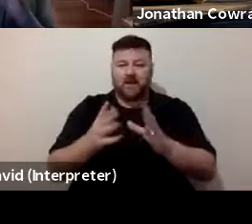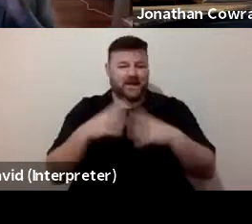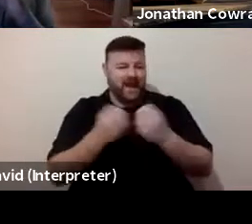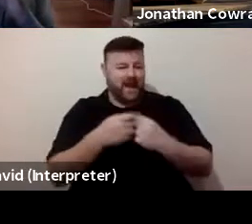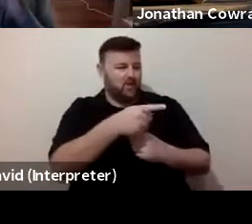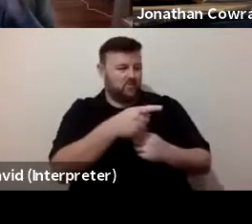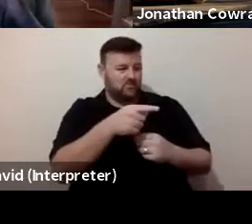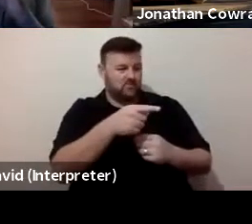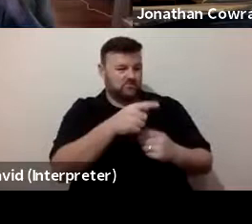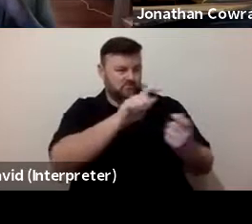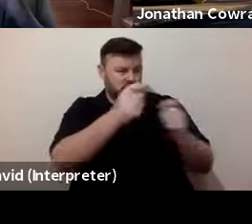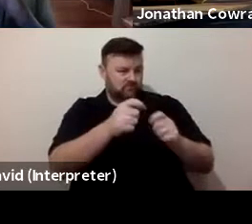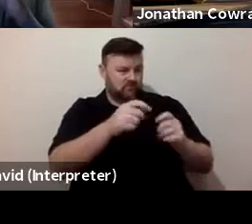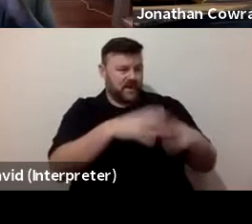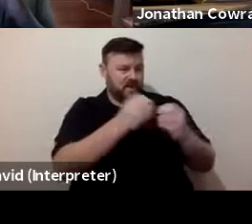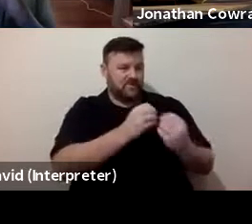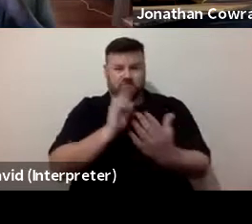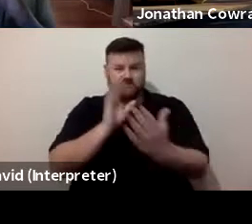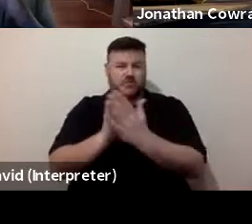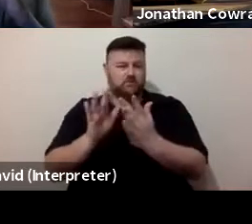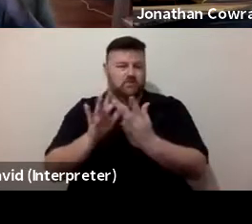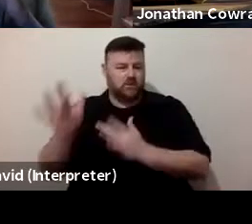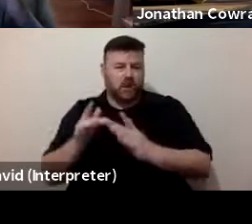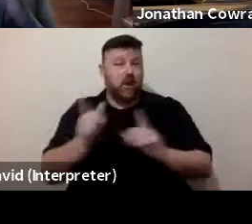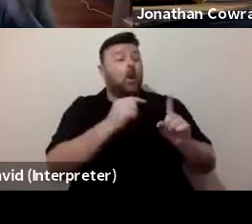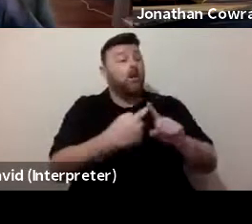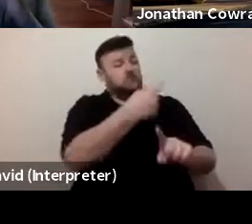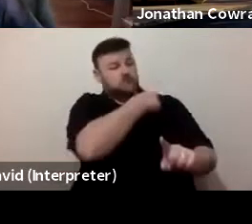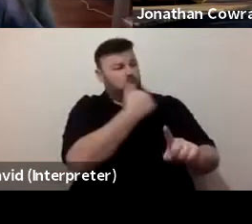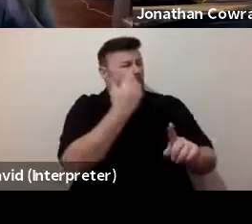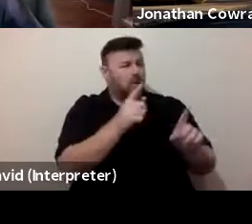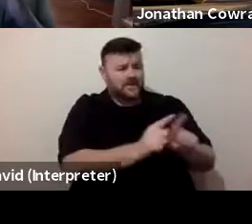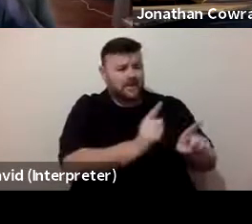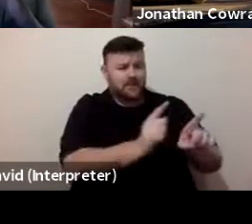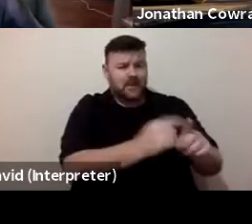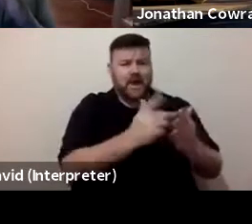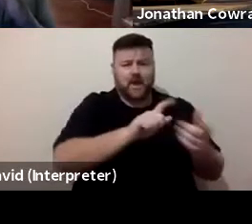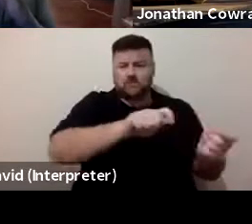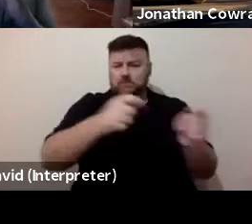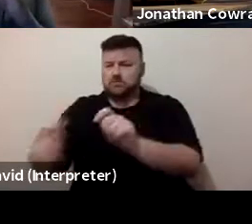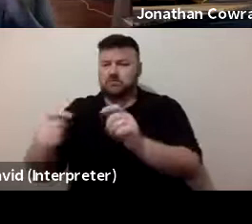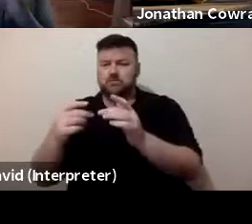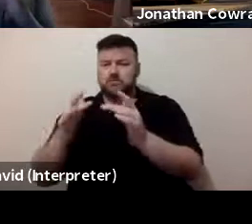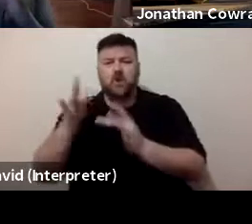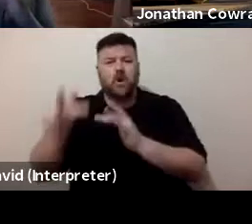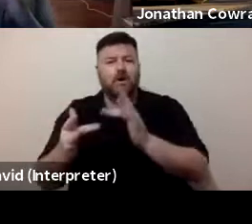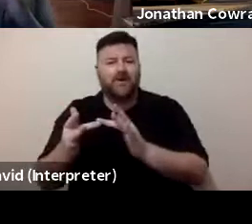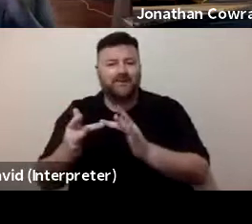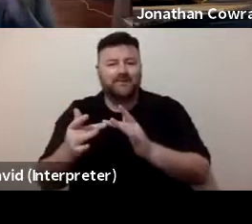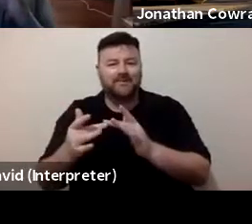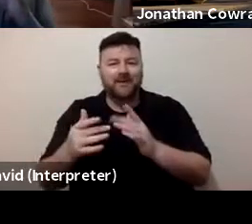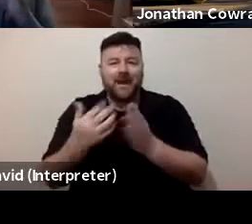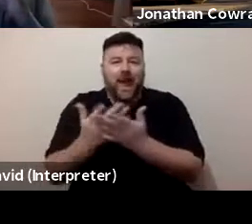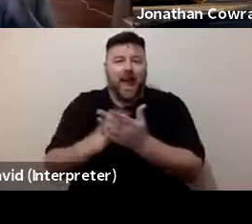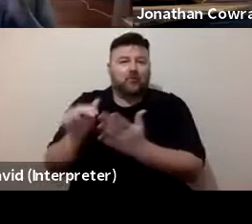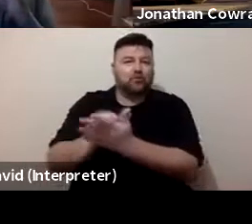online? You know, how do I do what I've always done, but add a bit of online to it? This is the one that go, how do I make the most of online